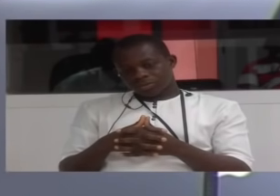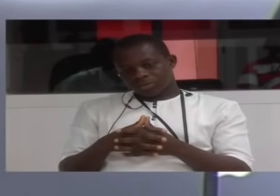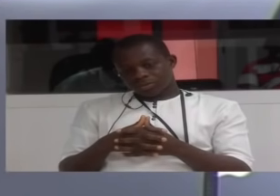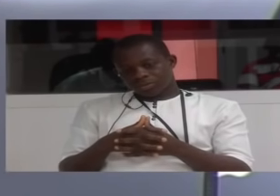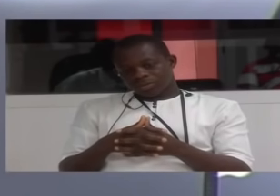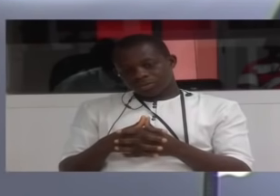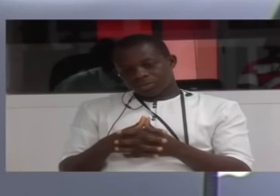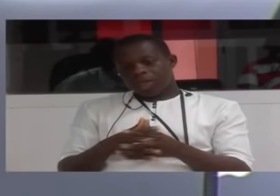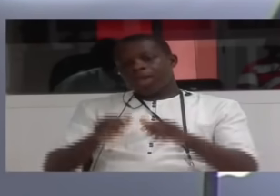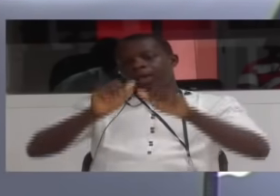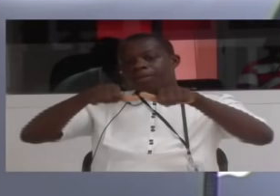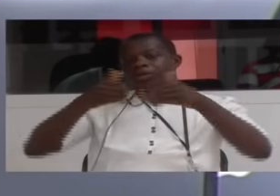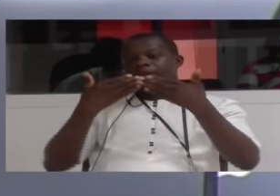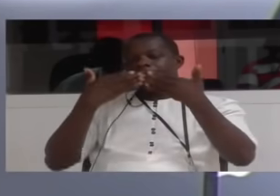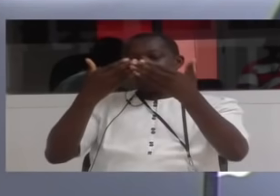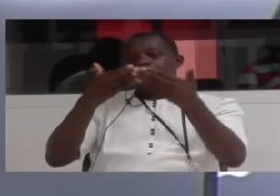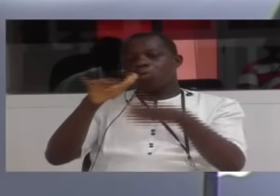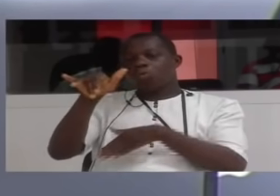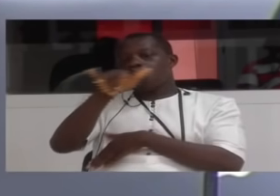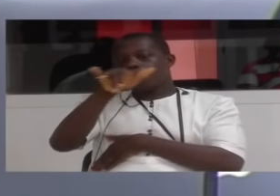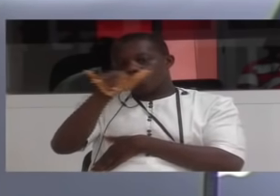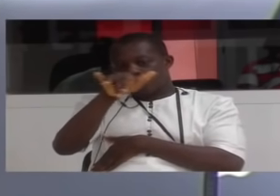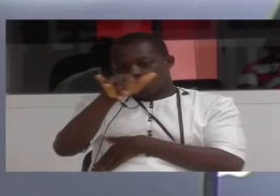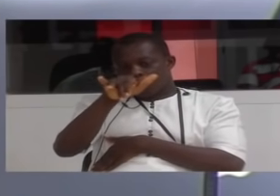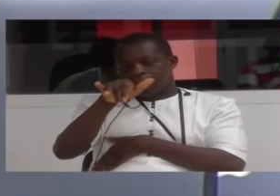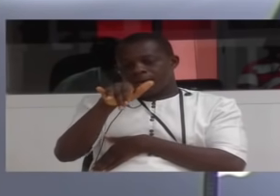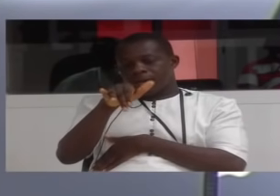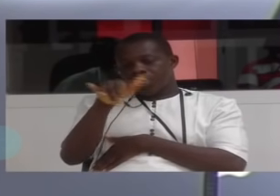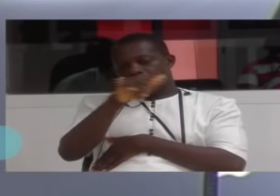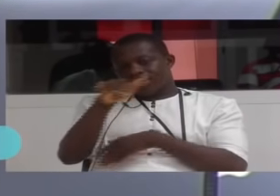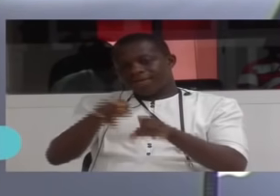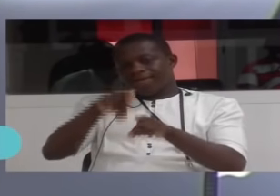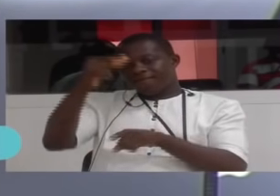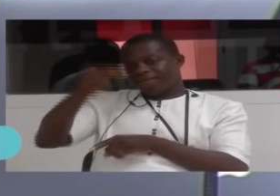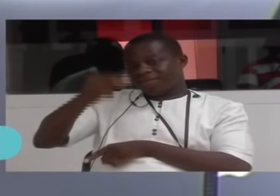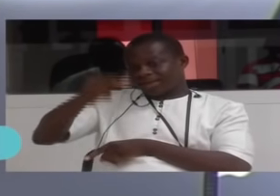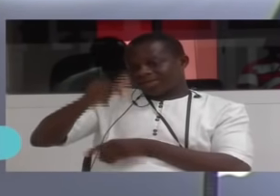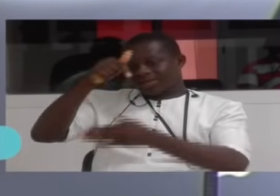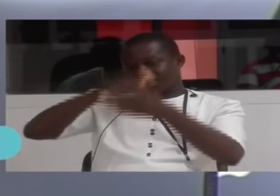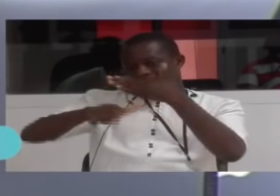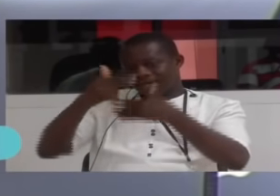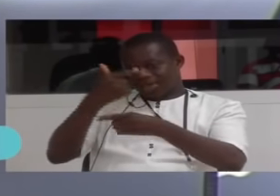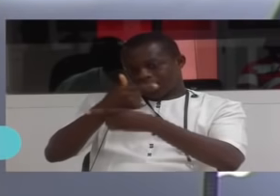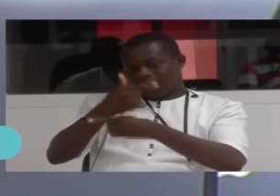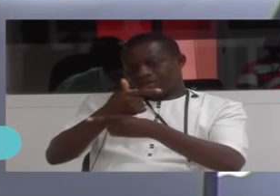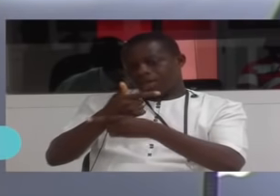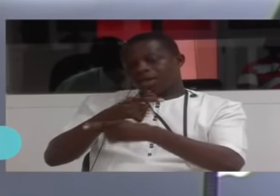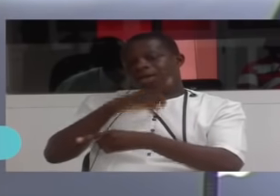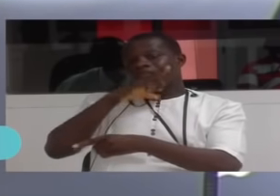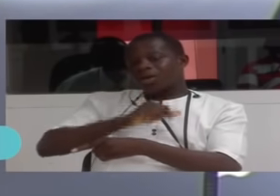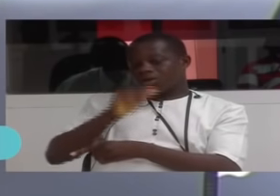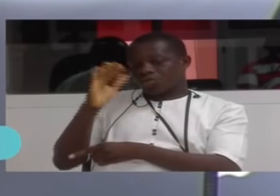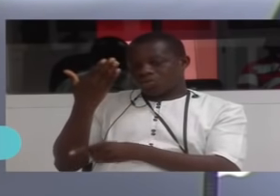in which province or in which village in Gambia he was buried? Mun nga ñoo